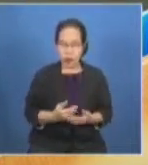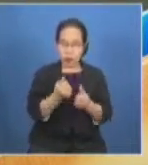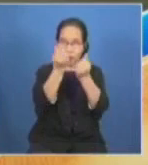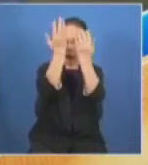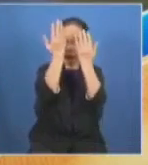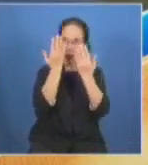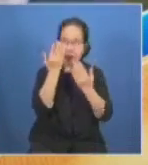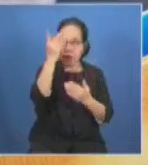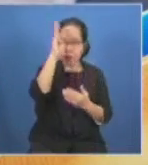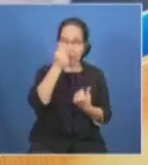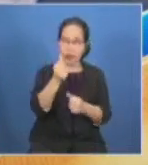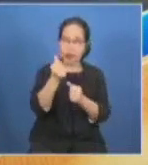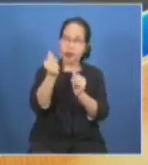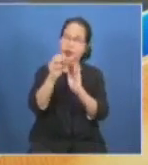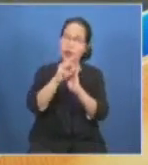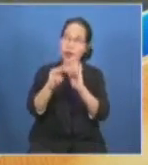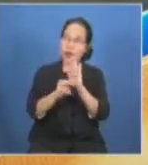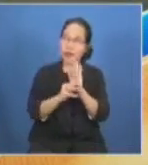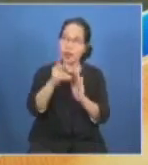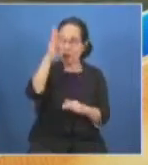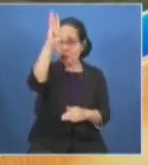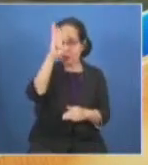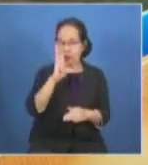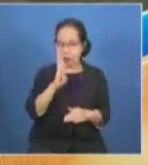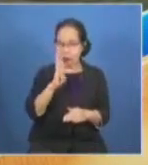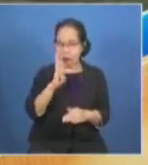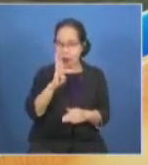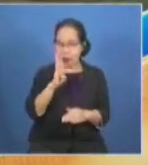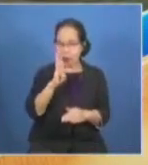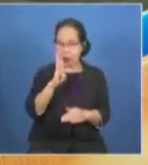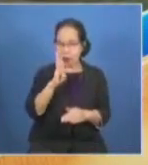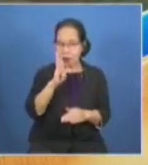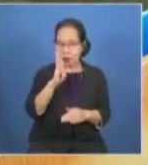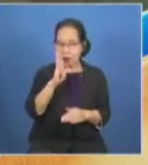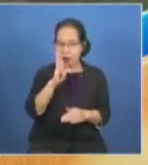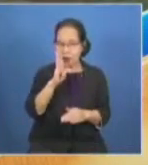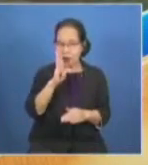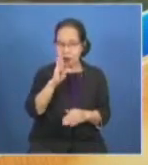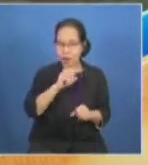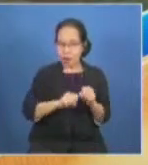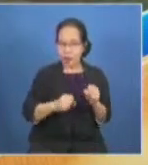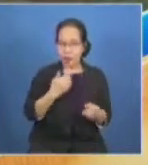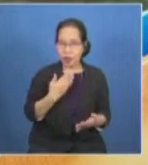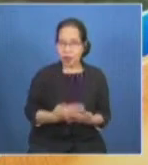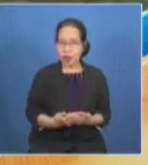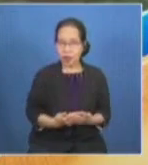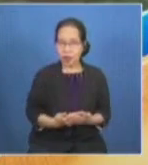We obey Him and His commandments so that